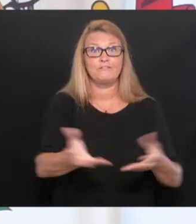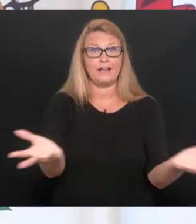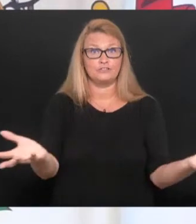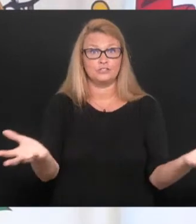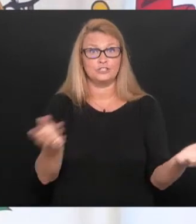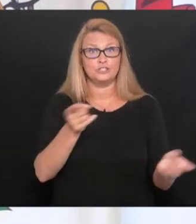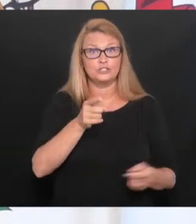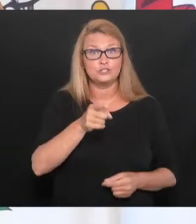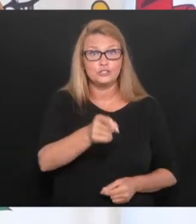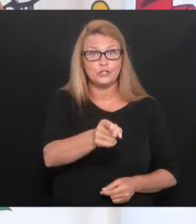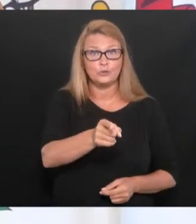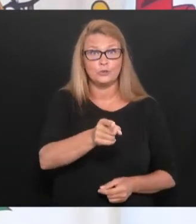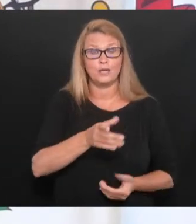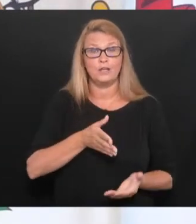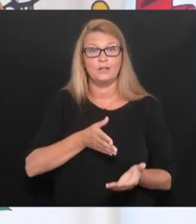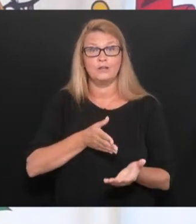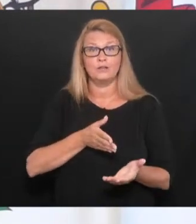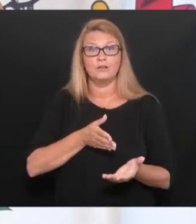the right